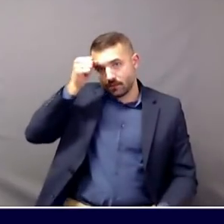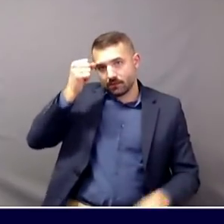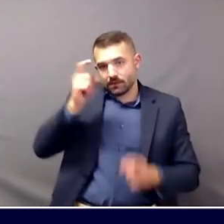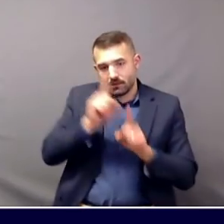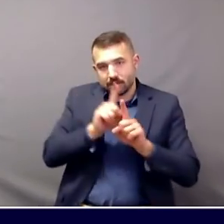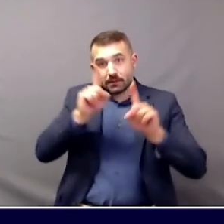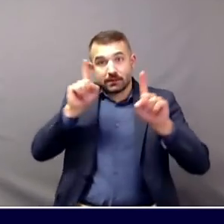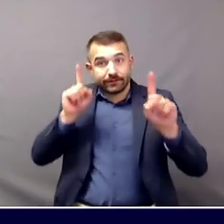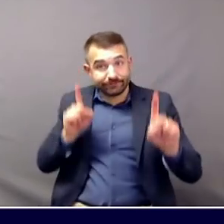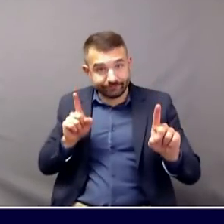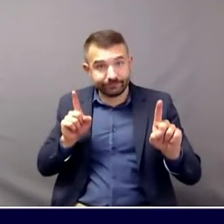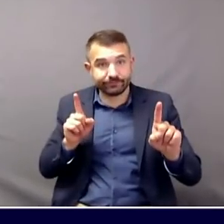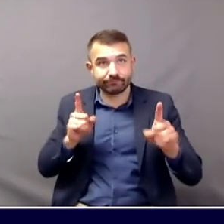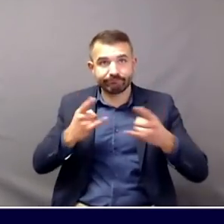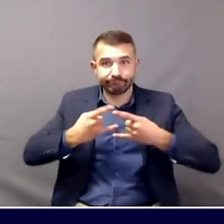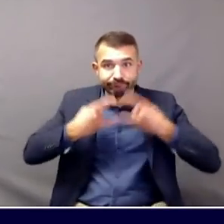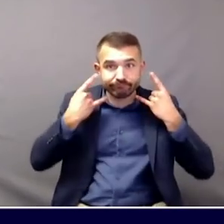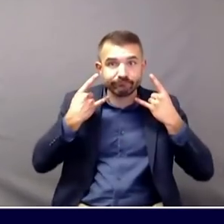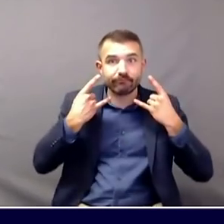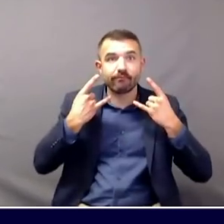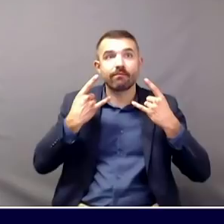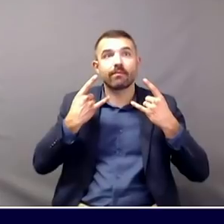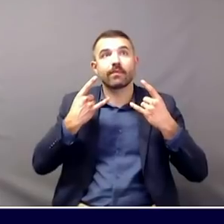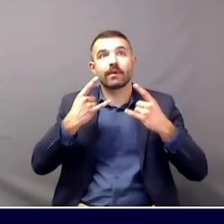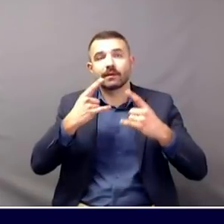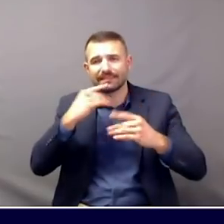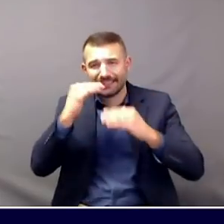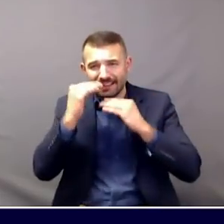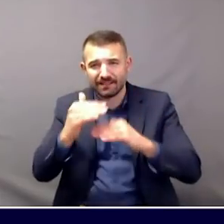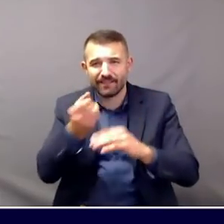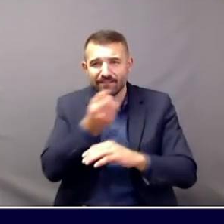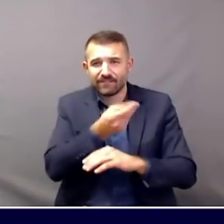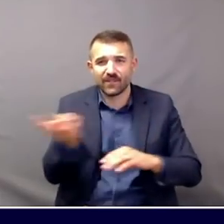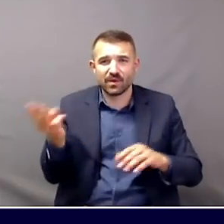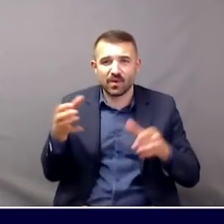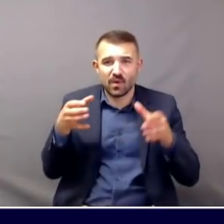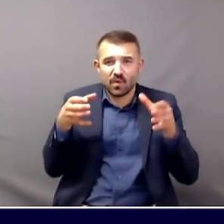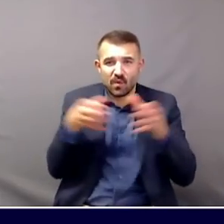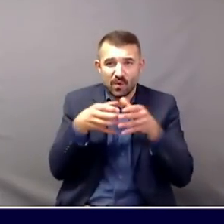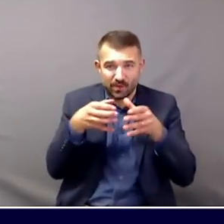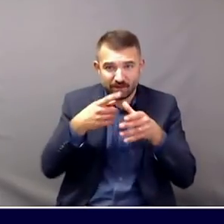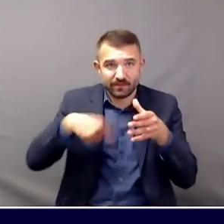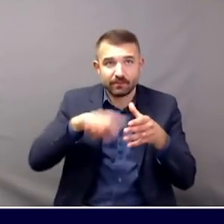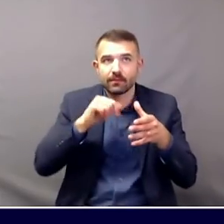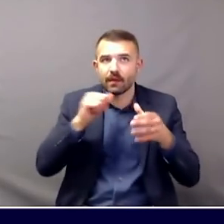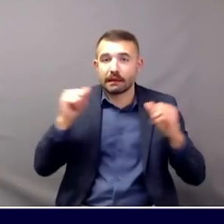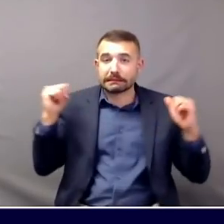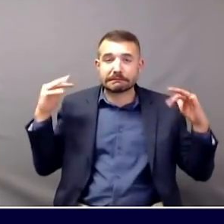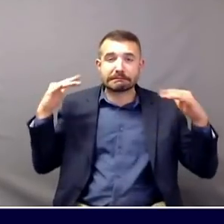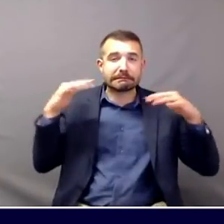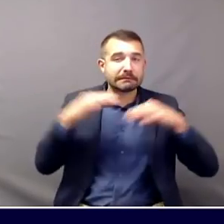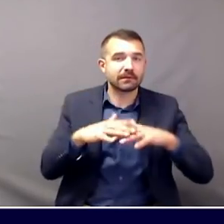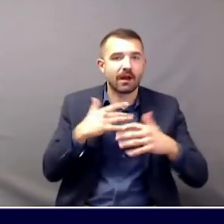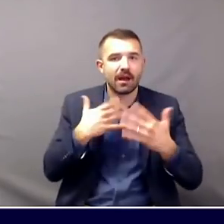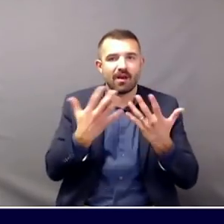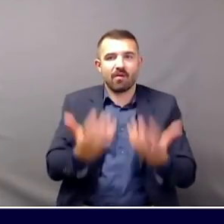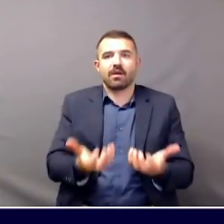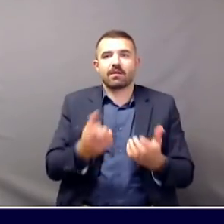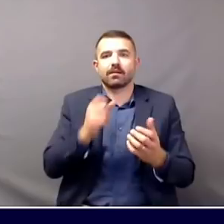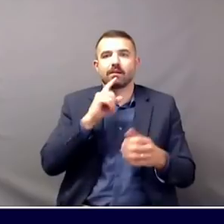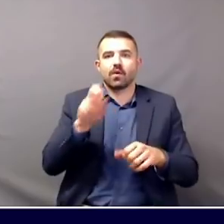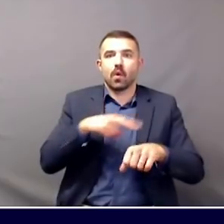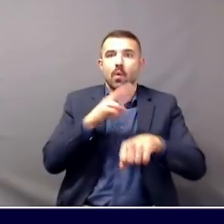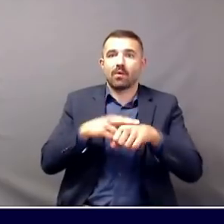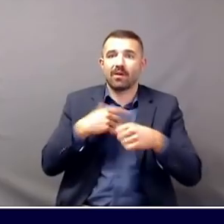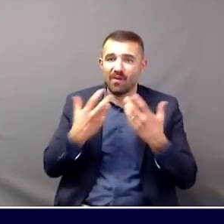wearing face coverings to protect people so we can get back to normal. So we continue to look at what is going on out